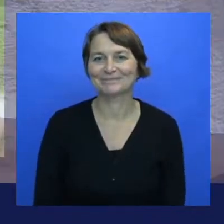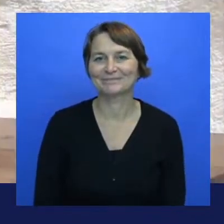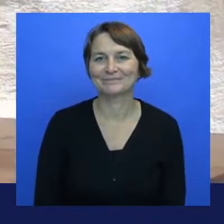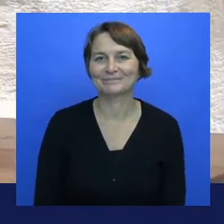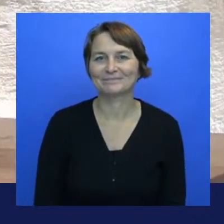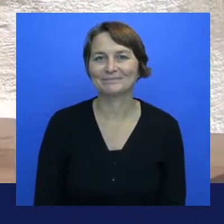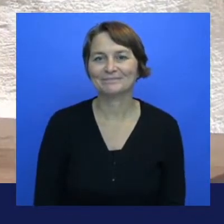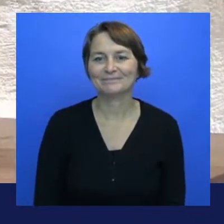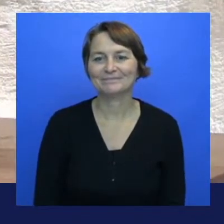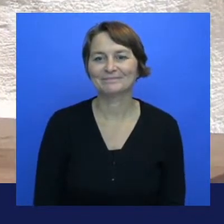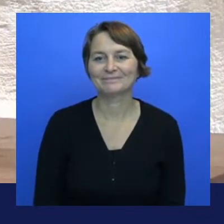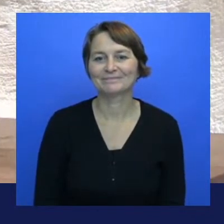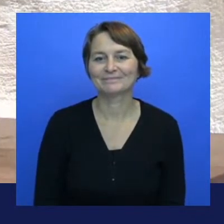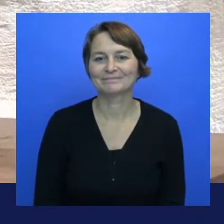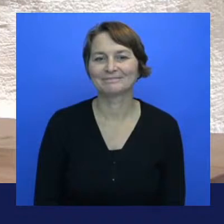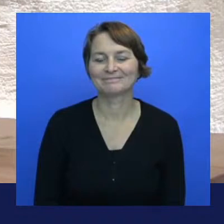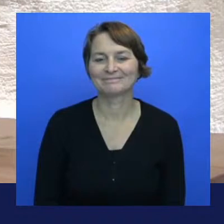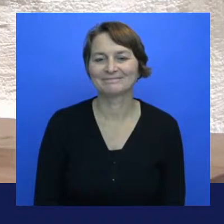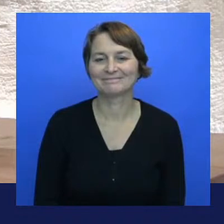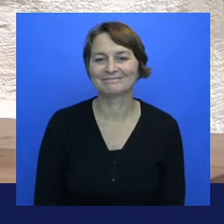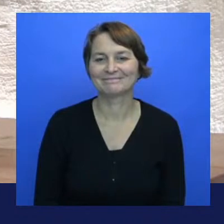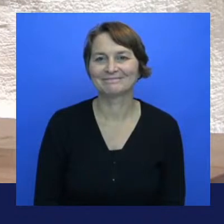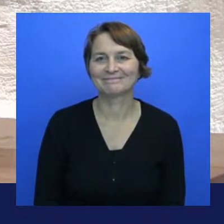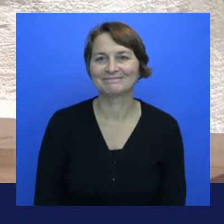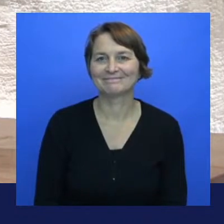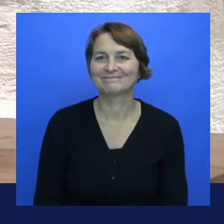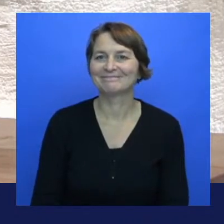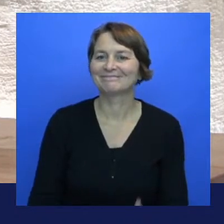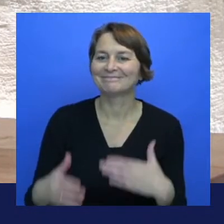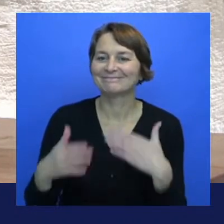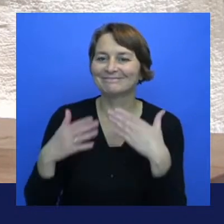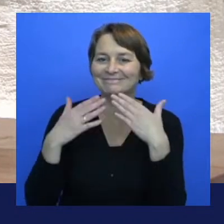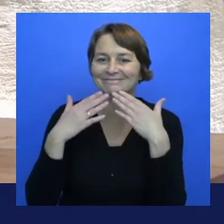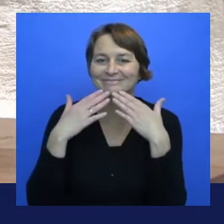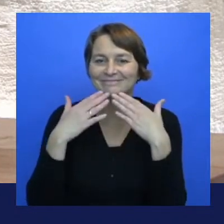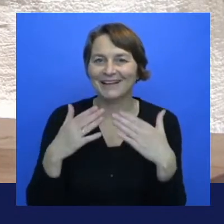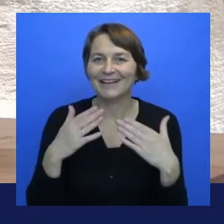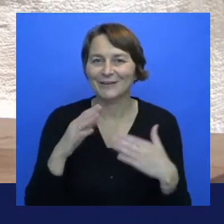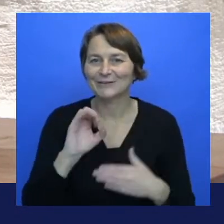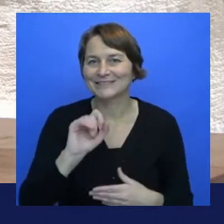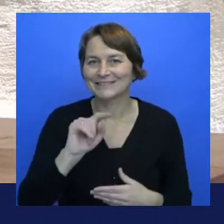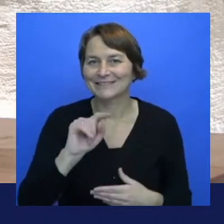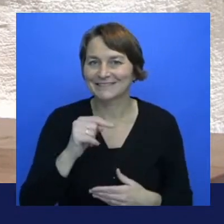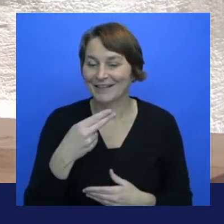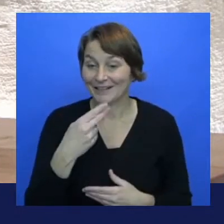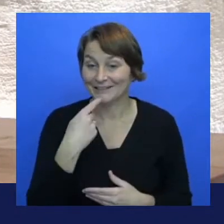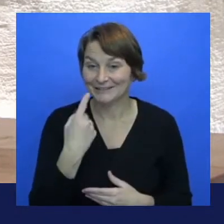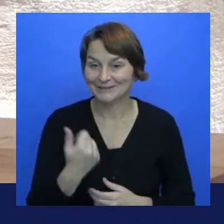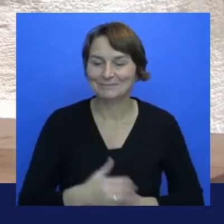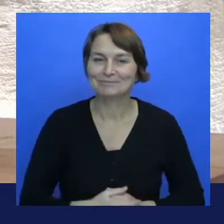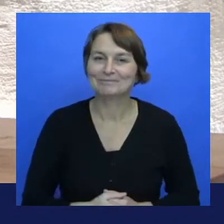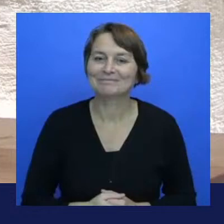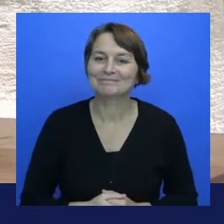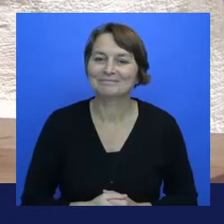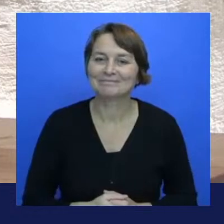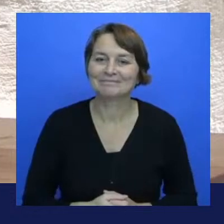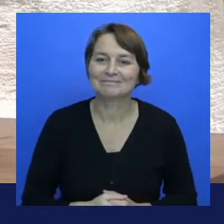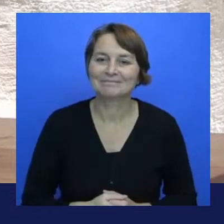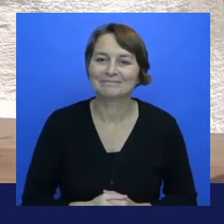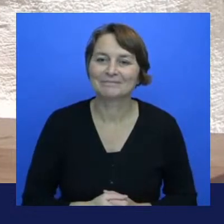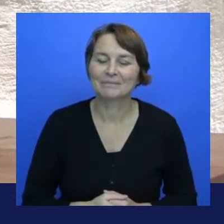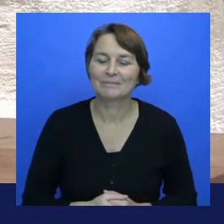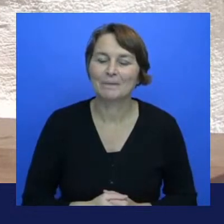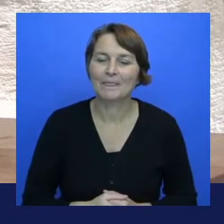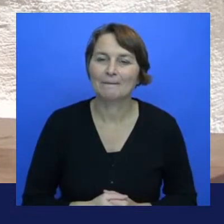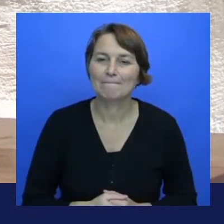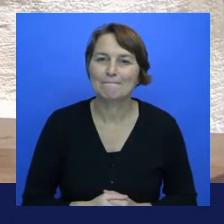That was awesome. Thanks, I'm glad I'm one of the neats and the scruffs. You are a neat set. Well, you know, folks, I don't know the